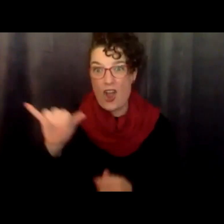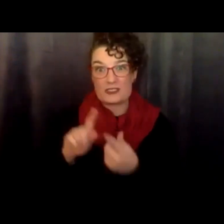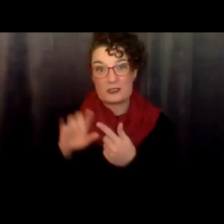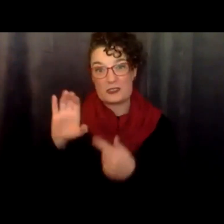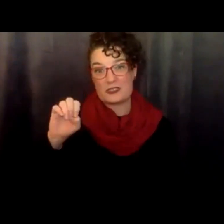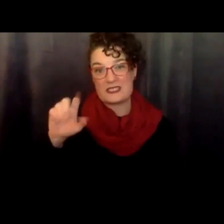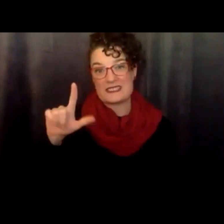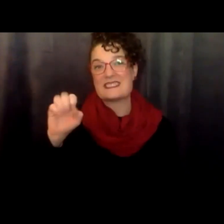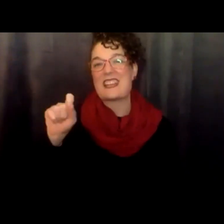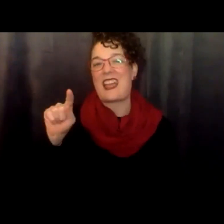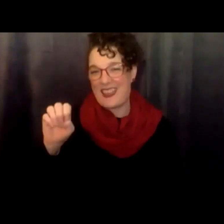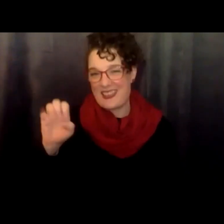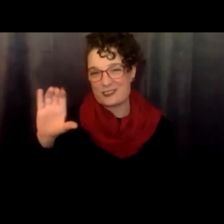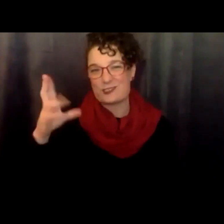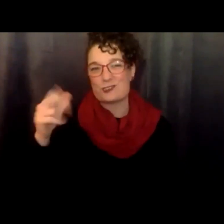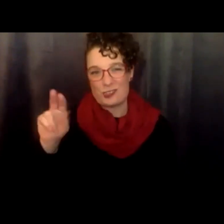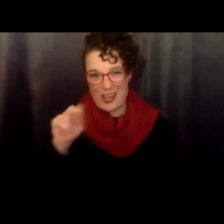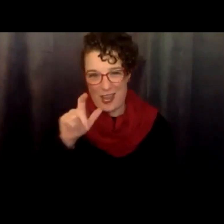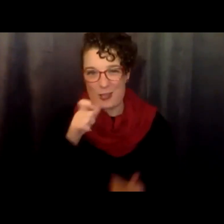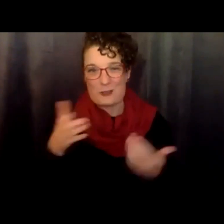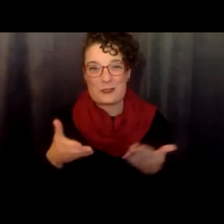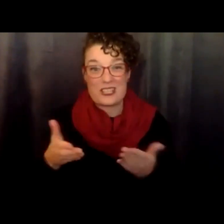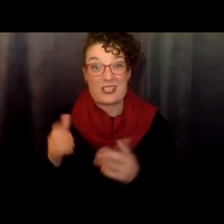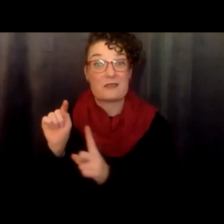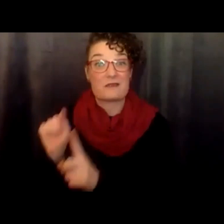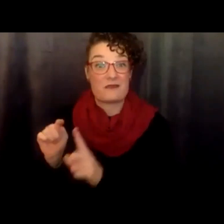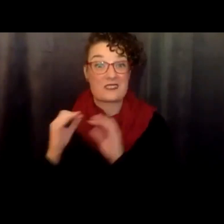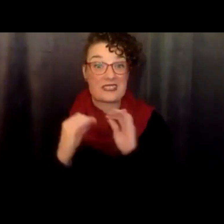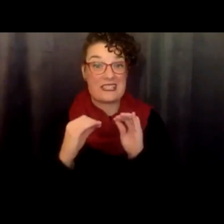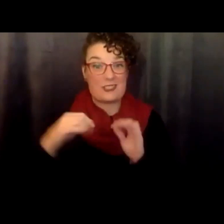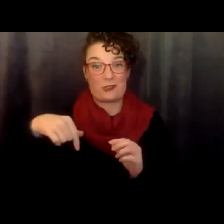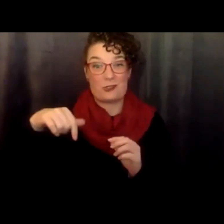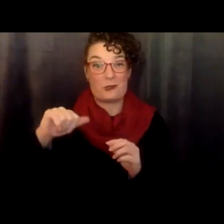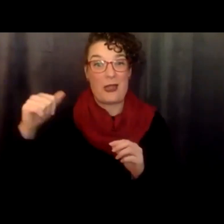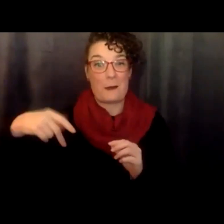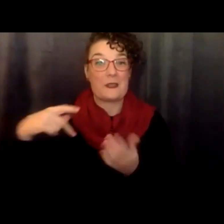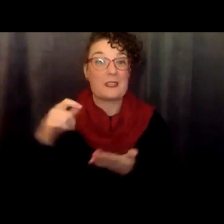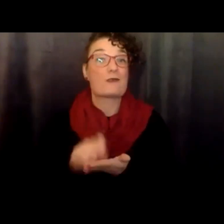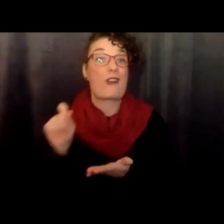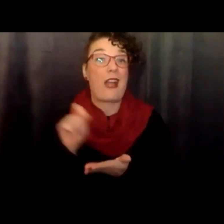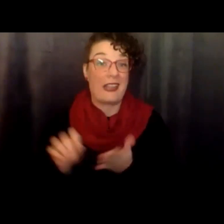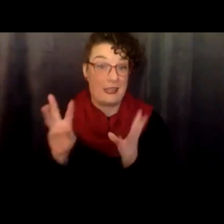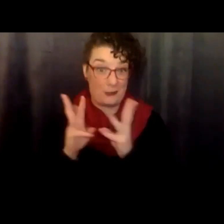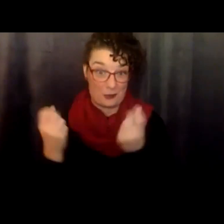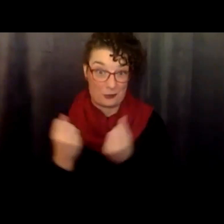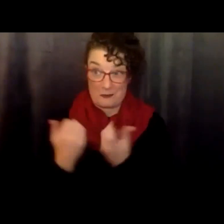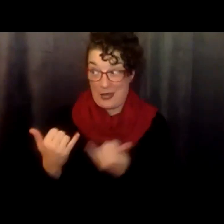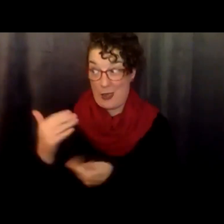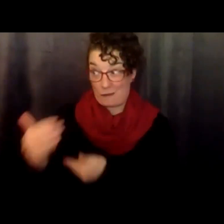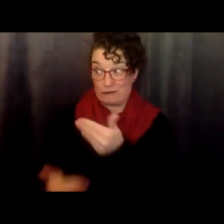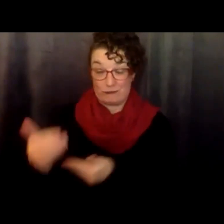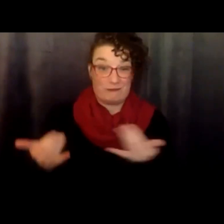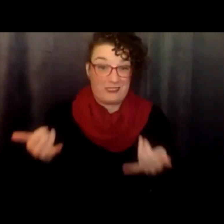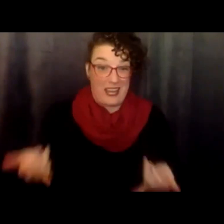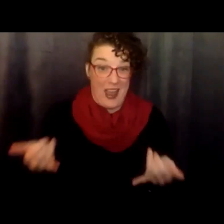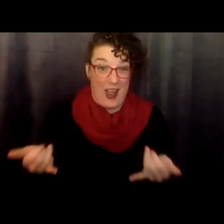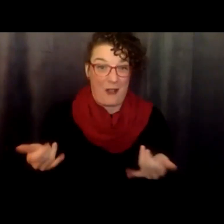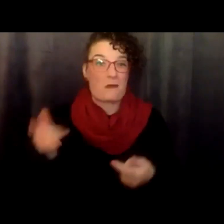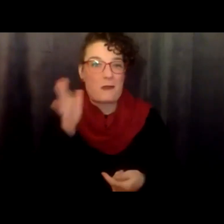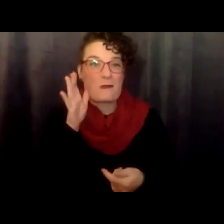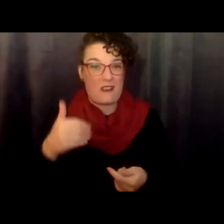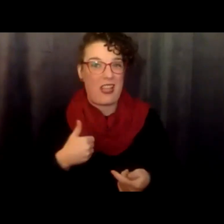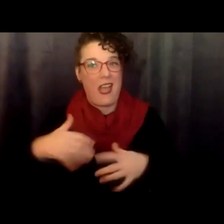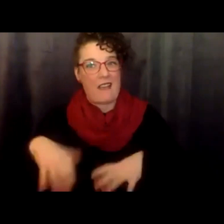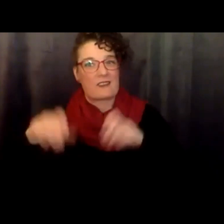Chan, I know who's here. And Celeste Chan teaches the QAP writing workshop that's underway right now, and we'll have a reading in